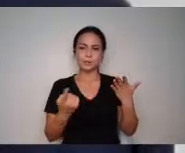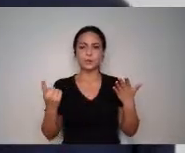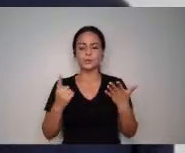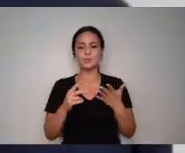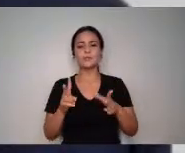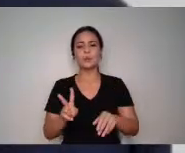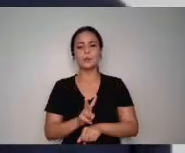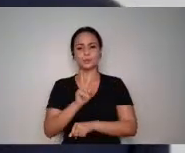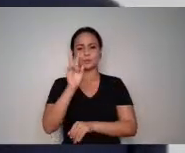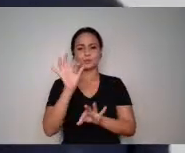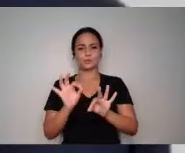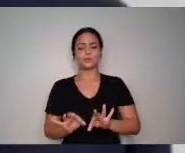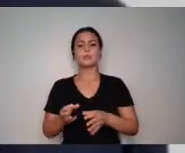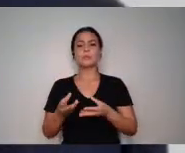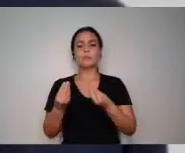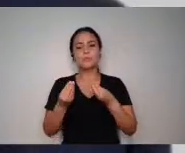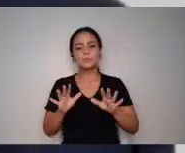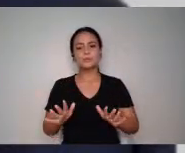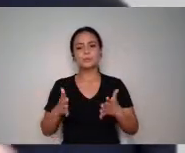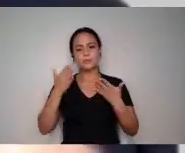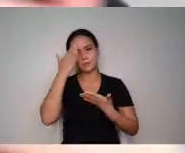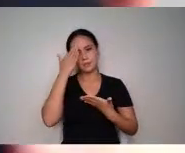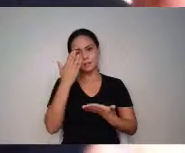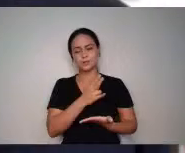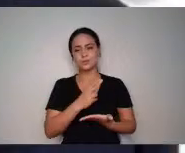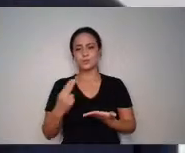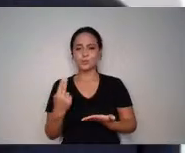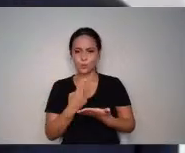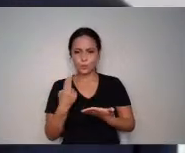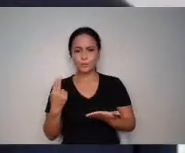with this research, and it definitely